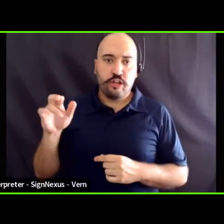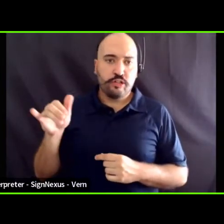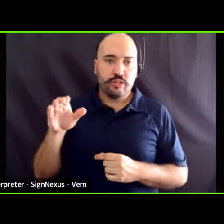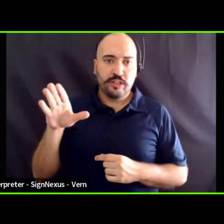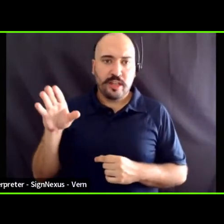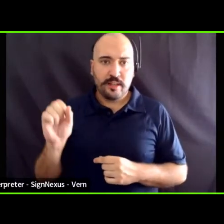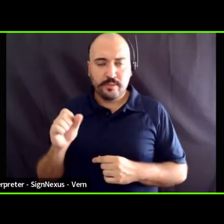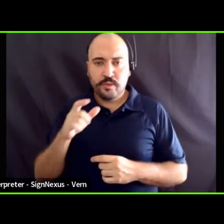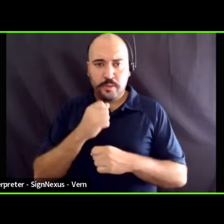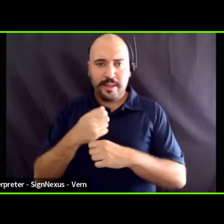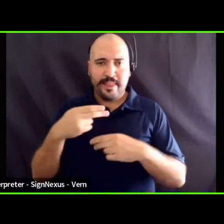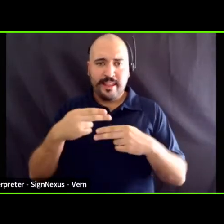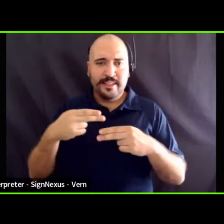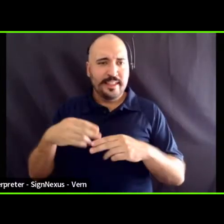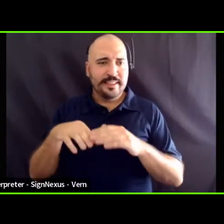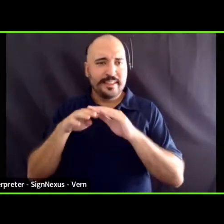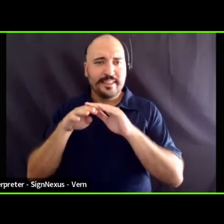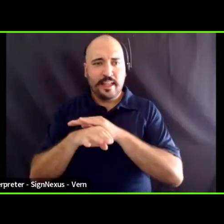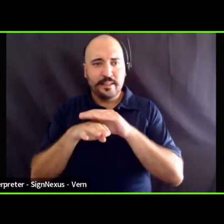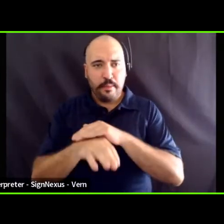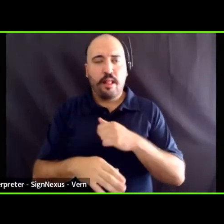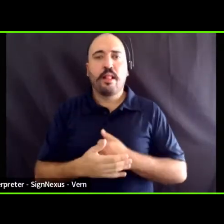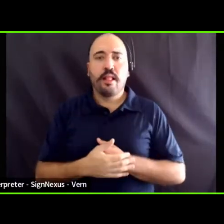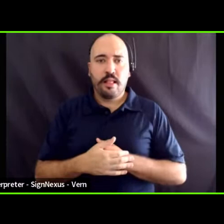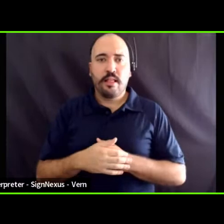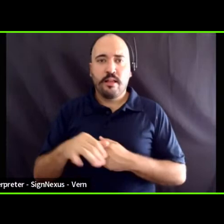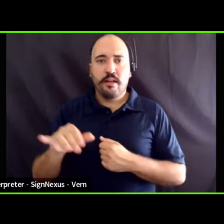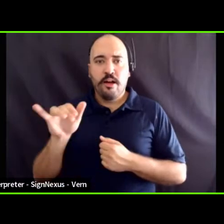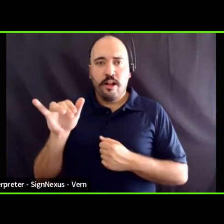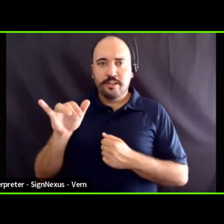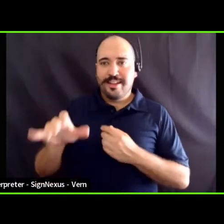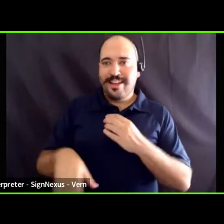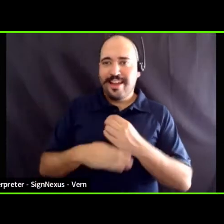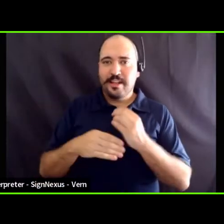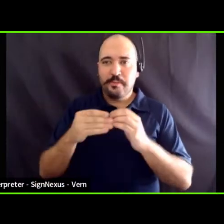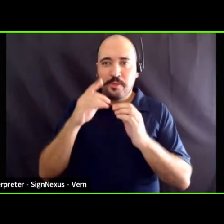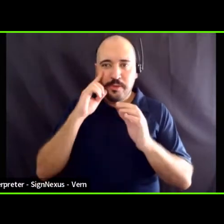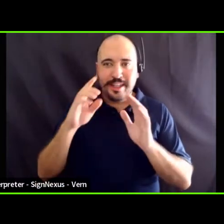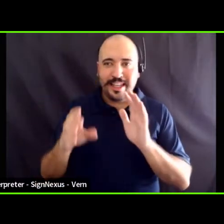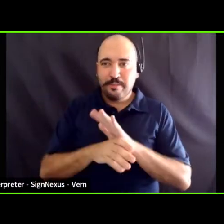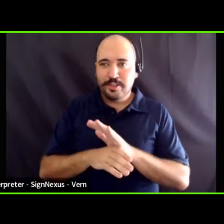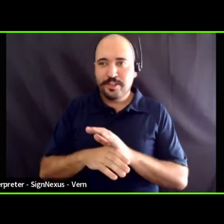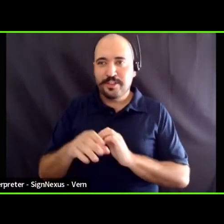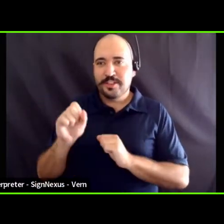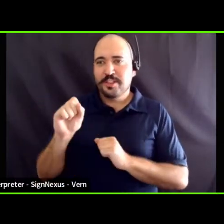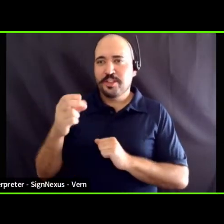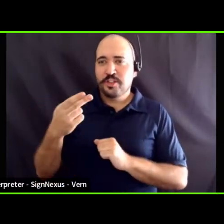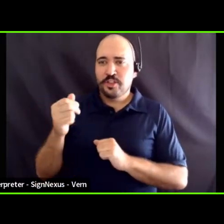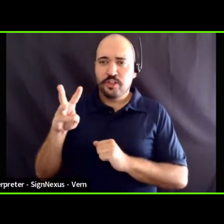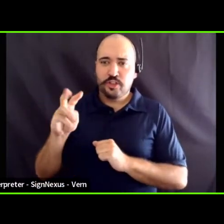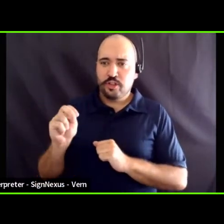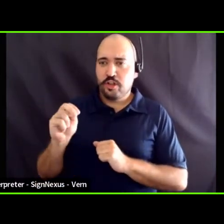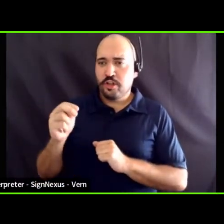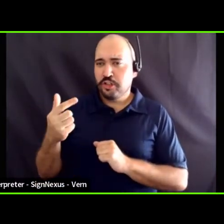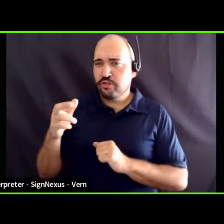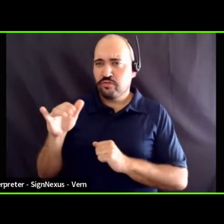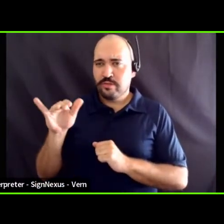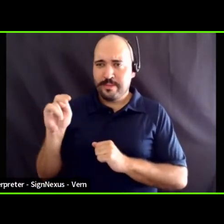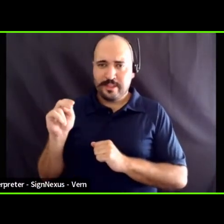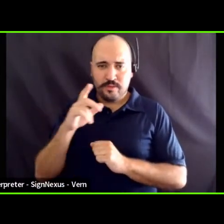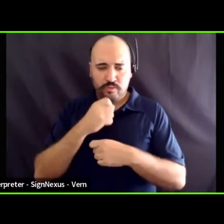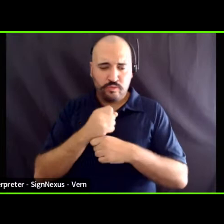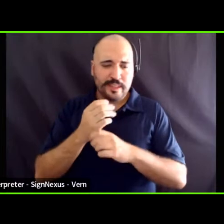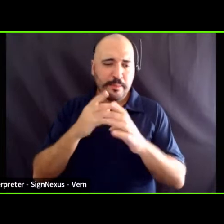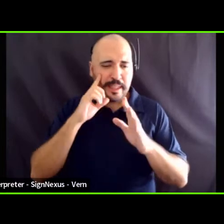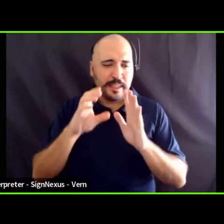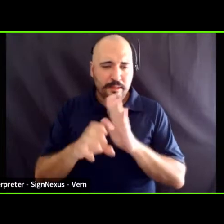slides accessible and also added some more images. Sean Gribben, who also created some images for us. And of